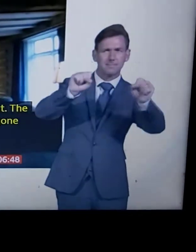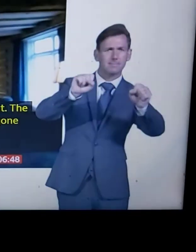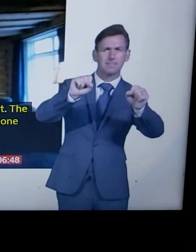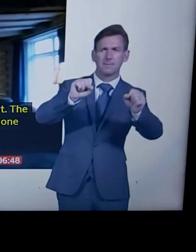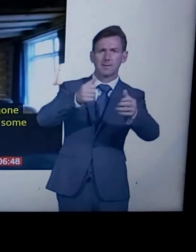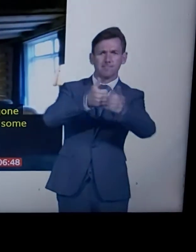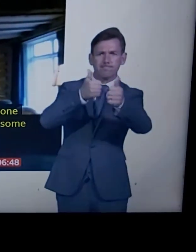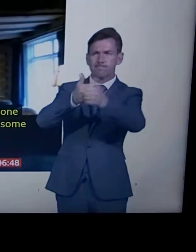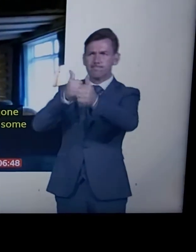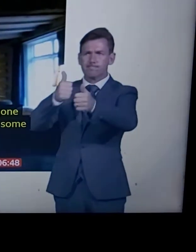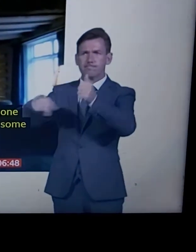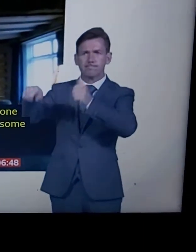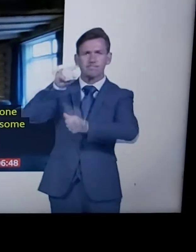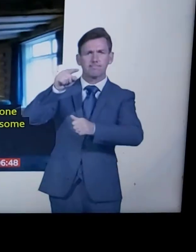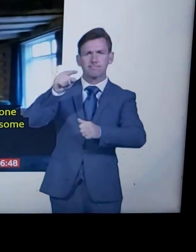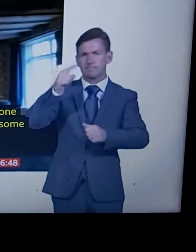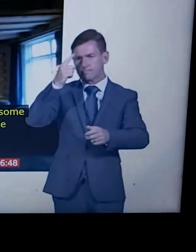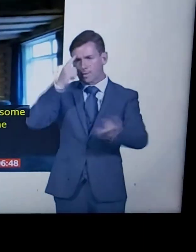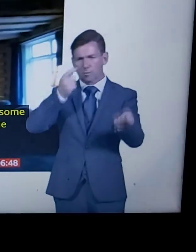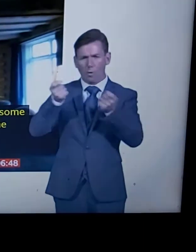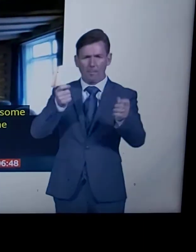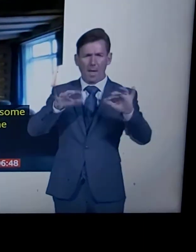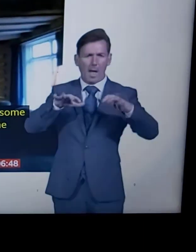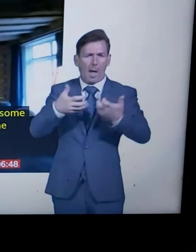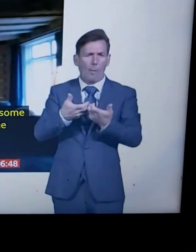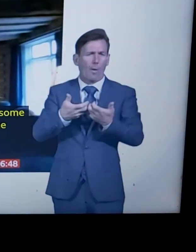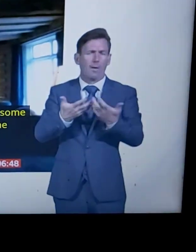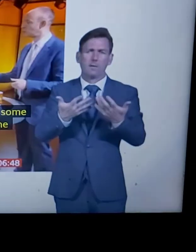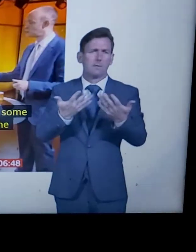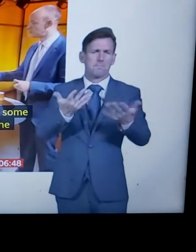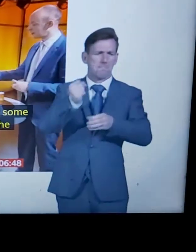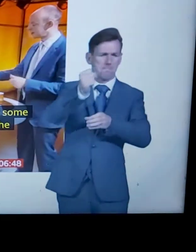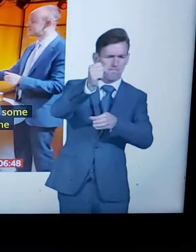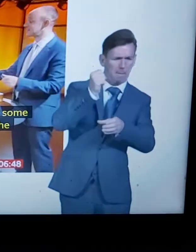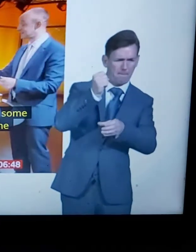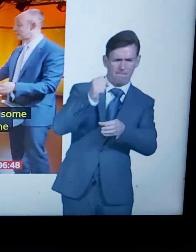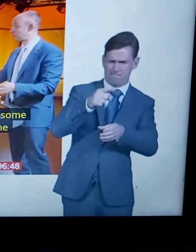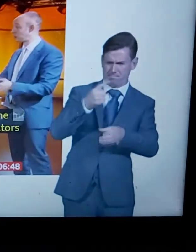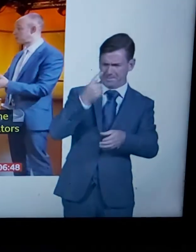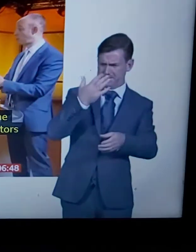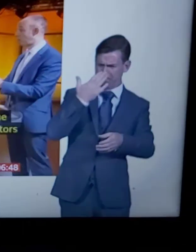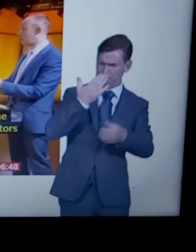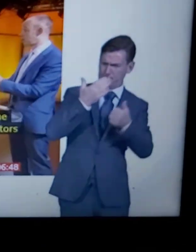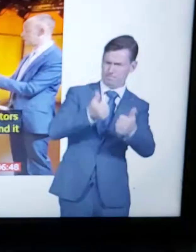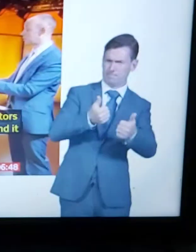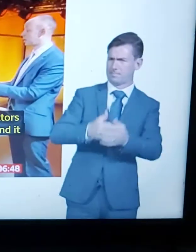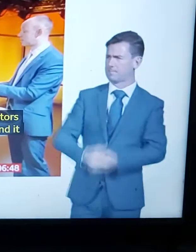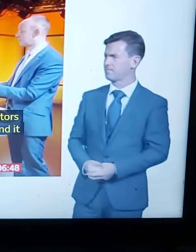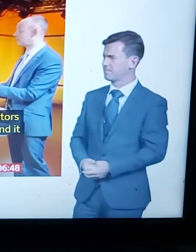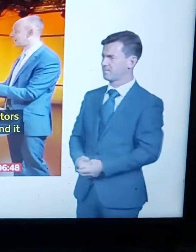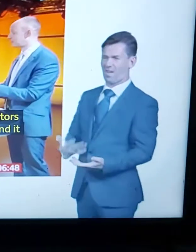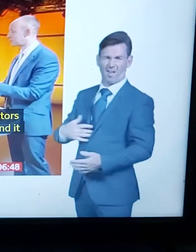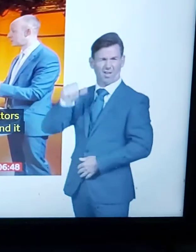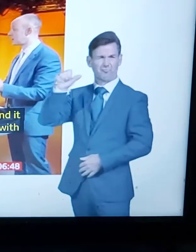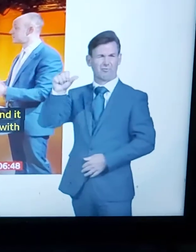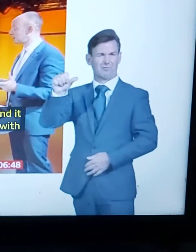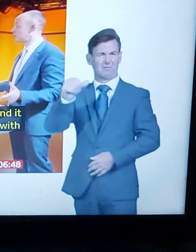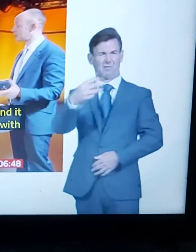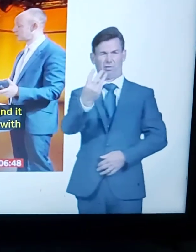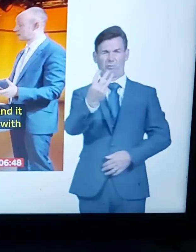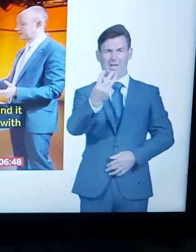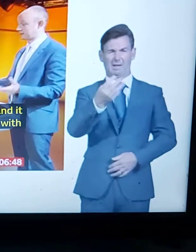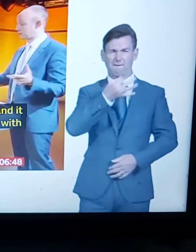though they're dealing with it in the best way they possibly can. So it's good. It is a very small number. I guess it's an example of what people like yourself are having to